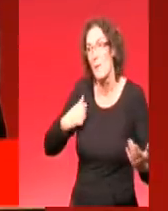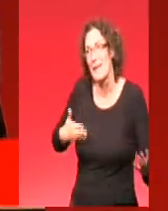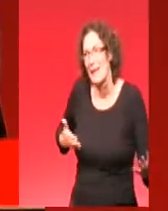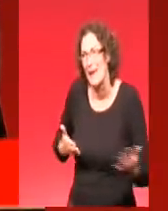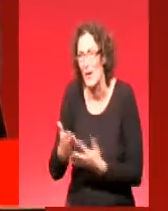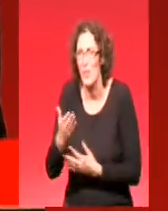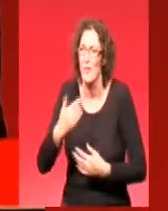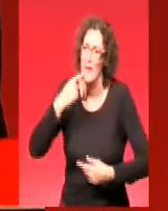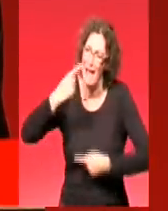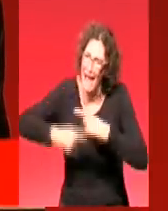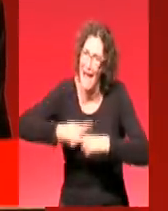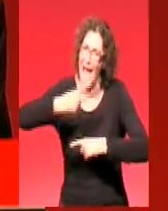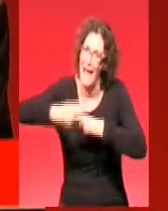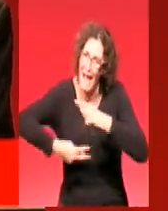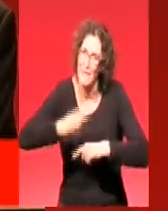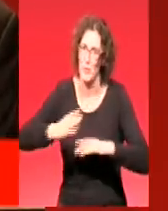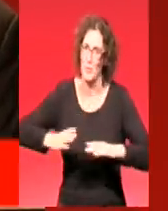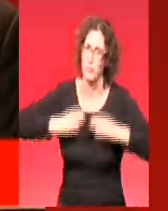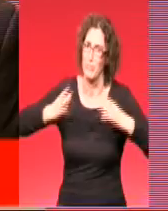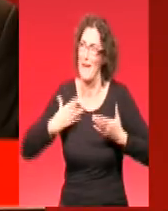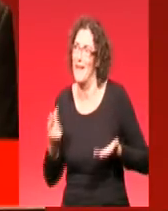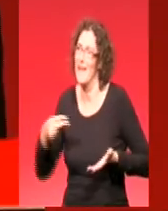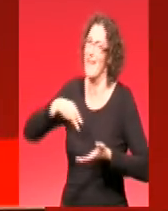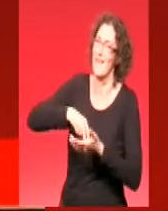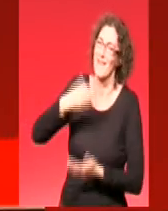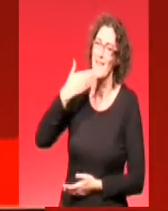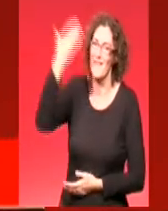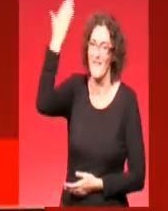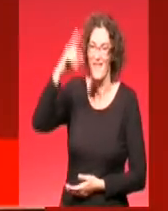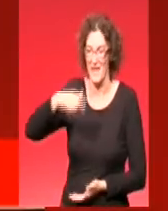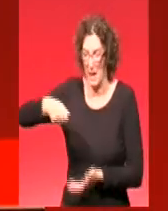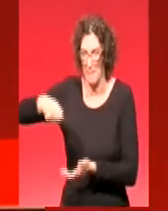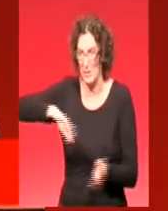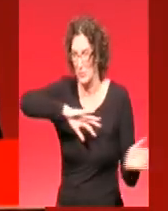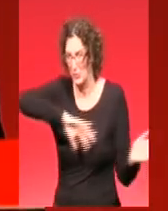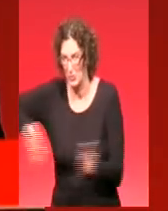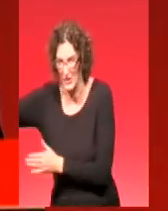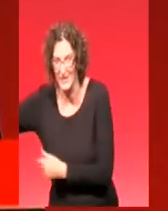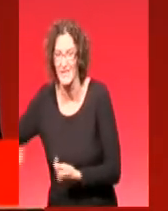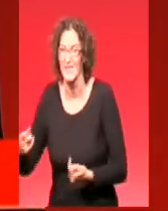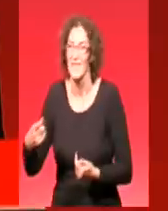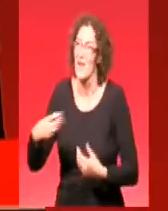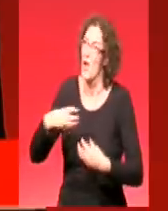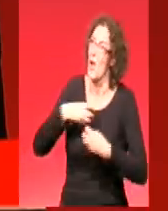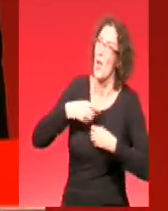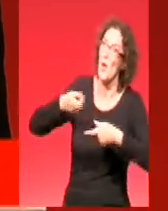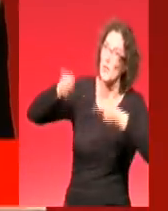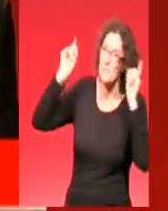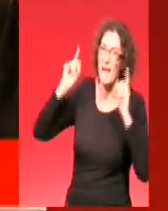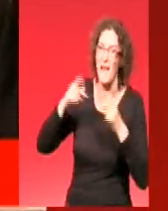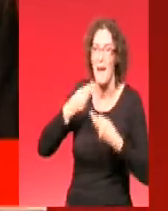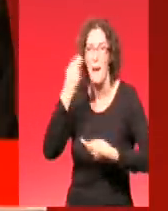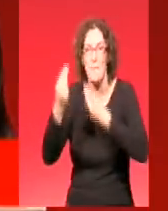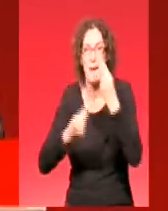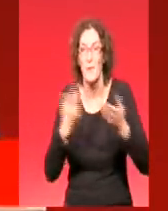preparing year after year for these moments. Forget budgets, PBRs, the Lord Mayor's banquet, or even the